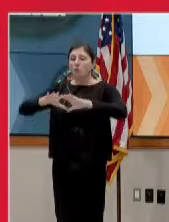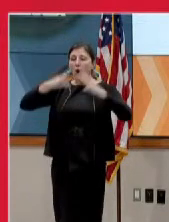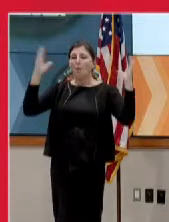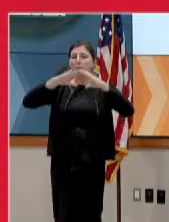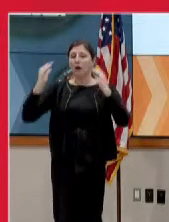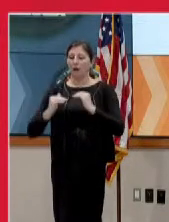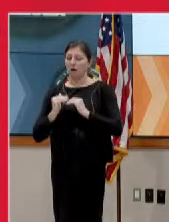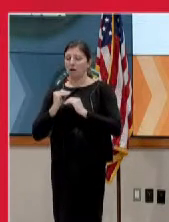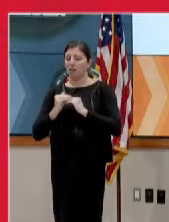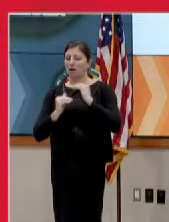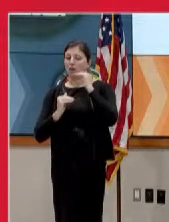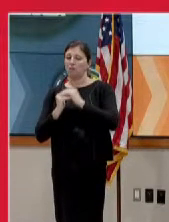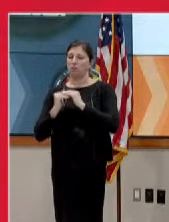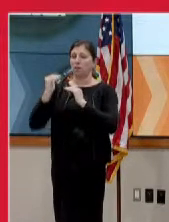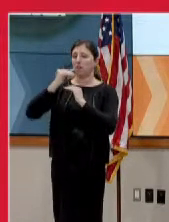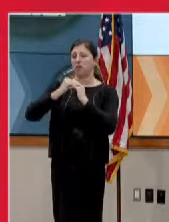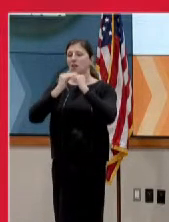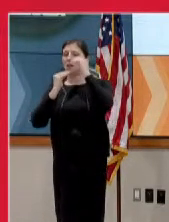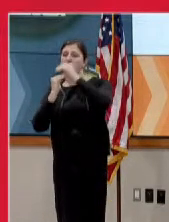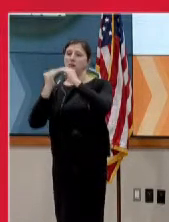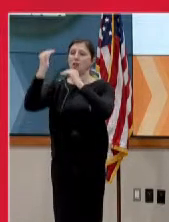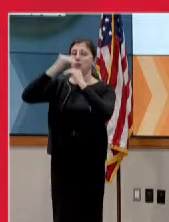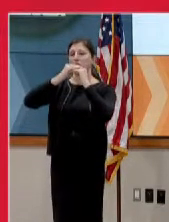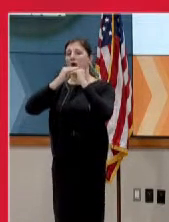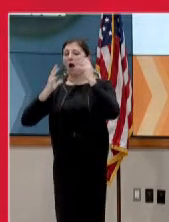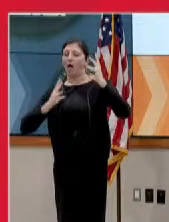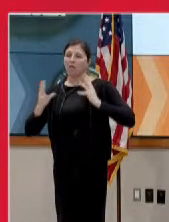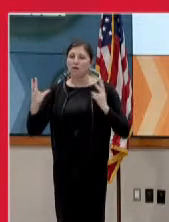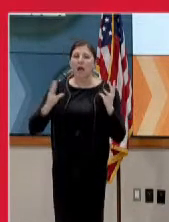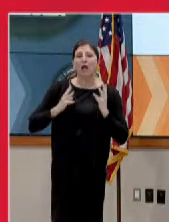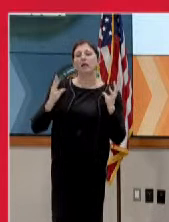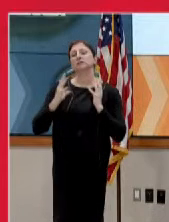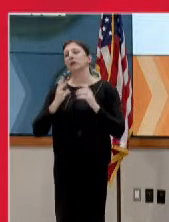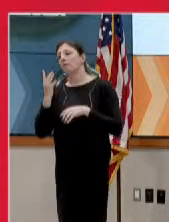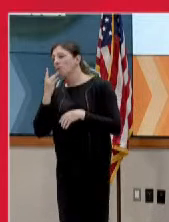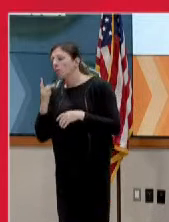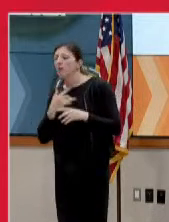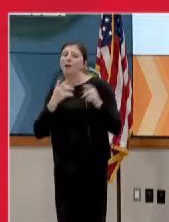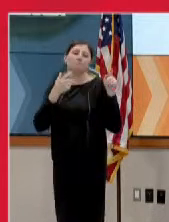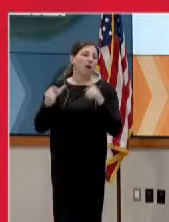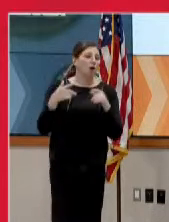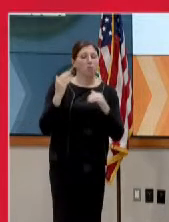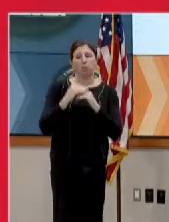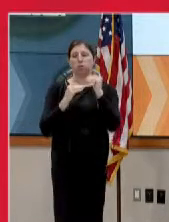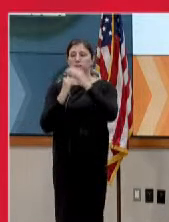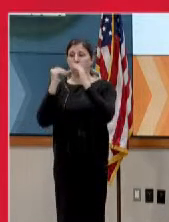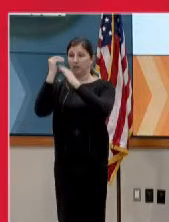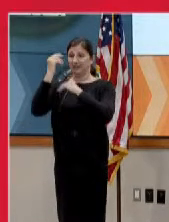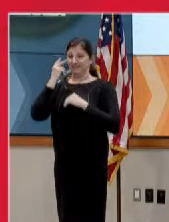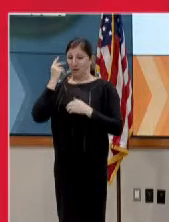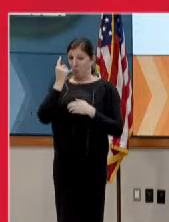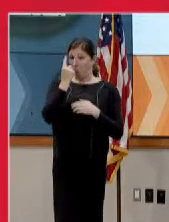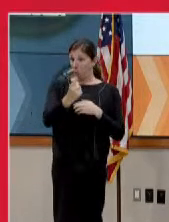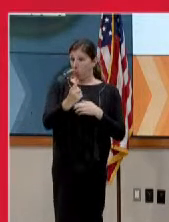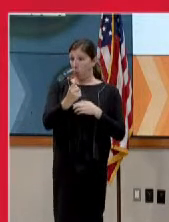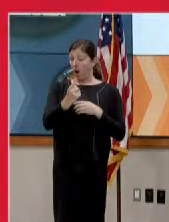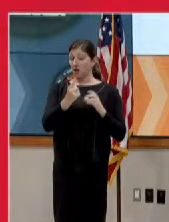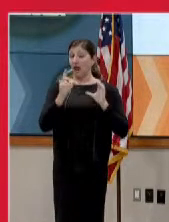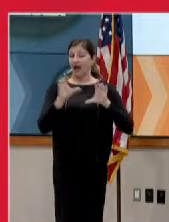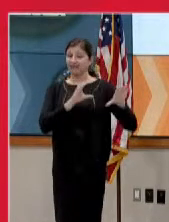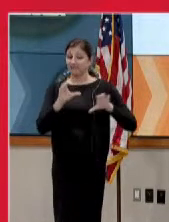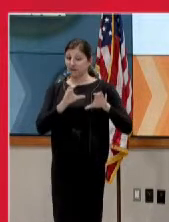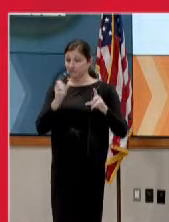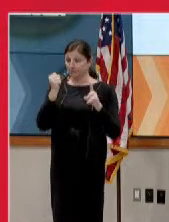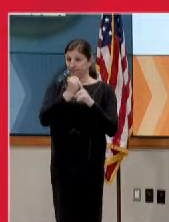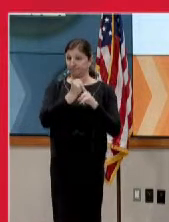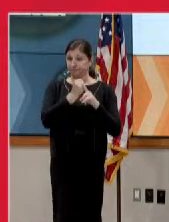that you've had holidays or milestone events or activities, that generally you see a few weeks after any one activity for you